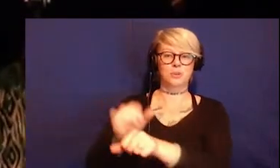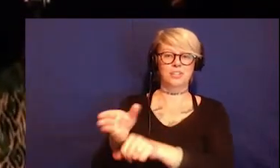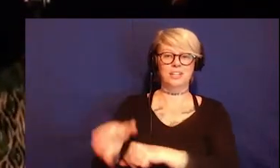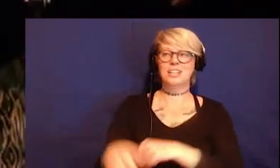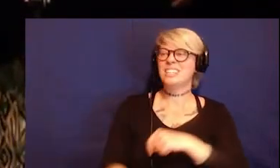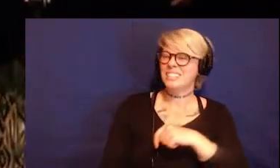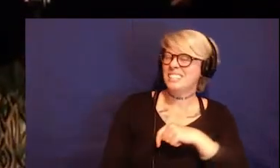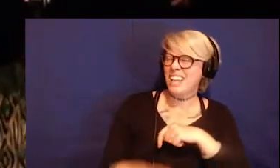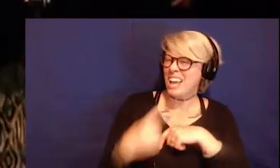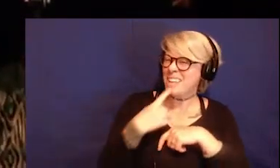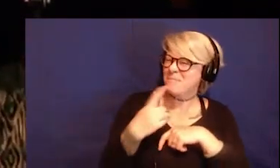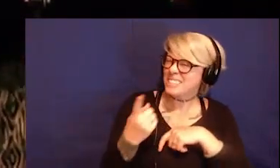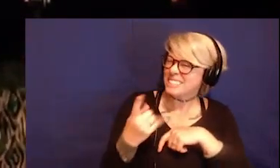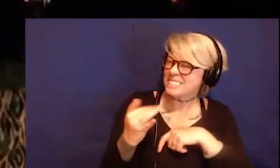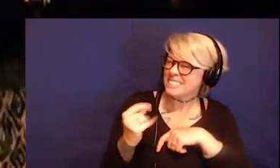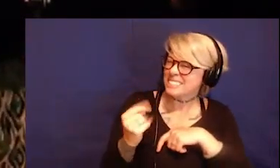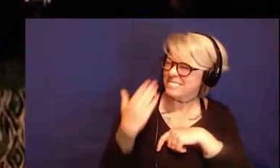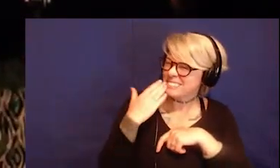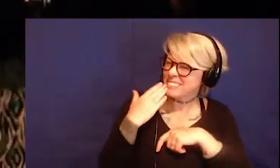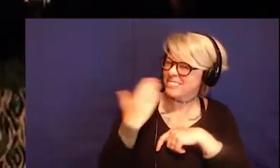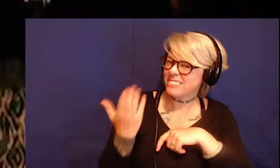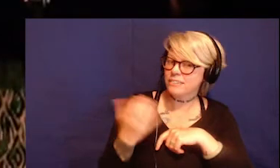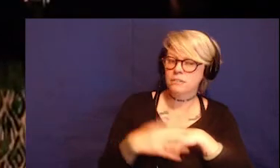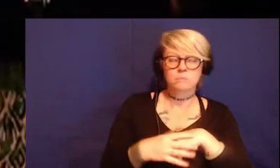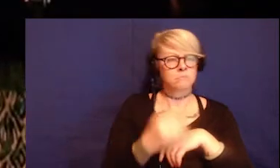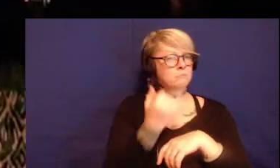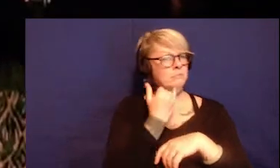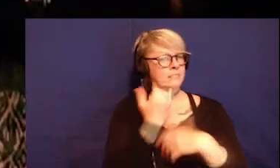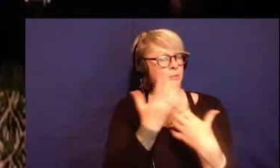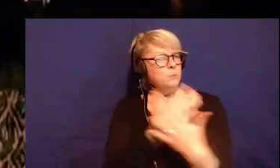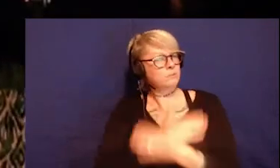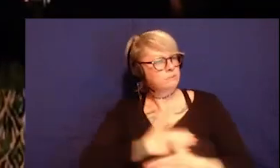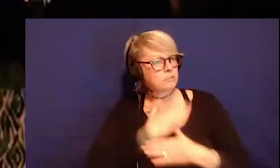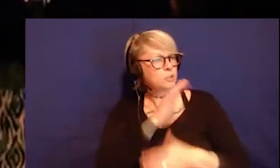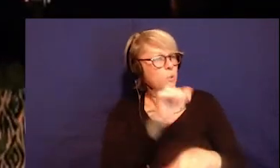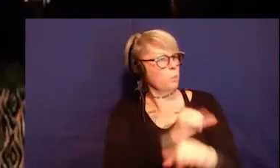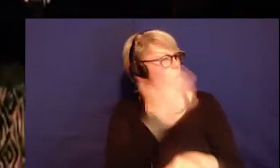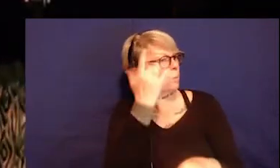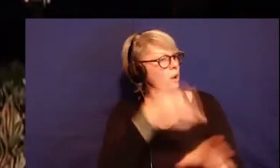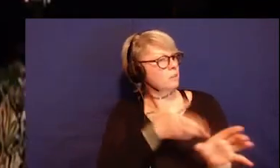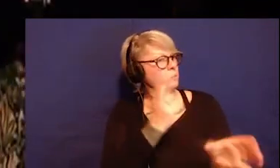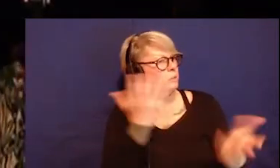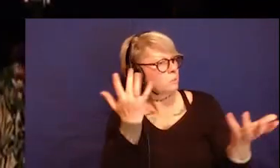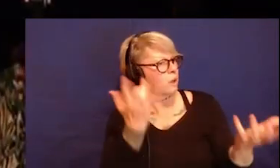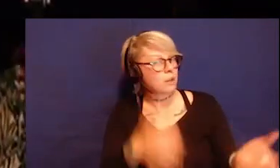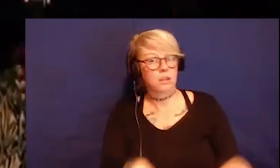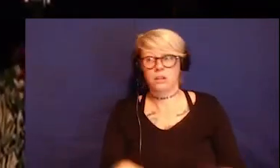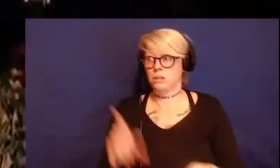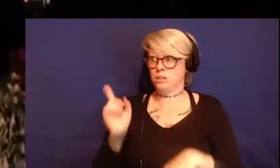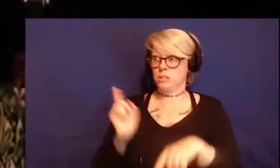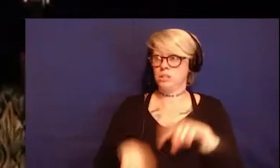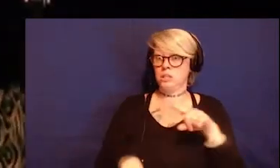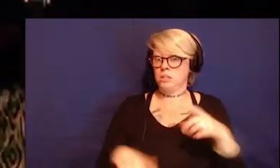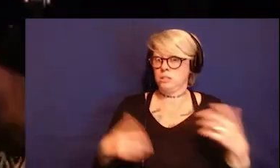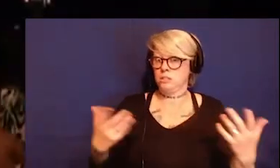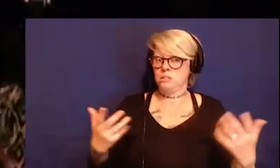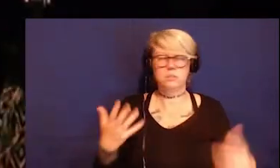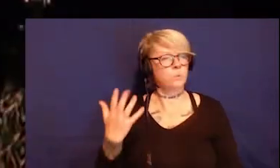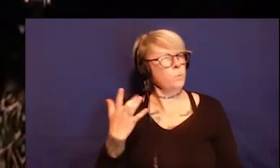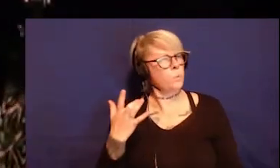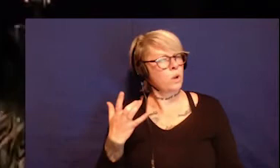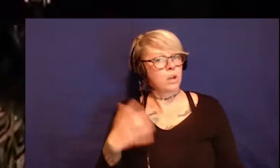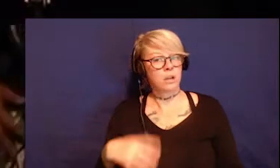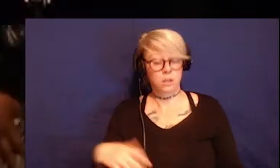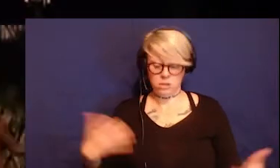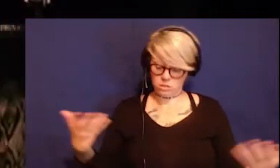I kind of miss it. If you loved your job so much, why aren't you doing it anymore? No, I can't. Why?